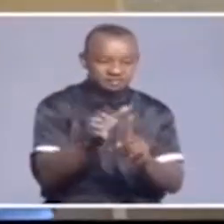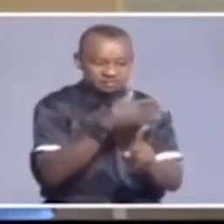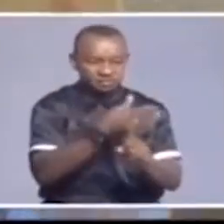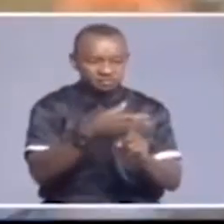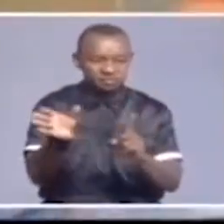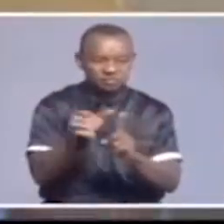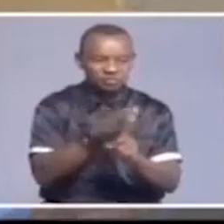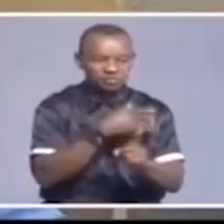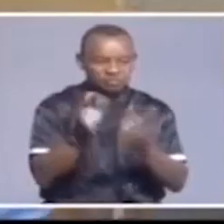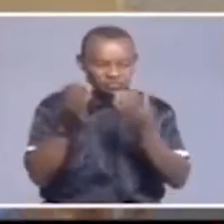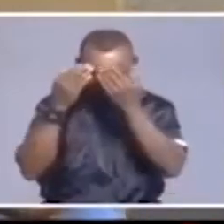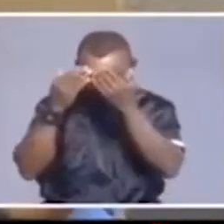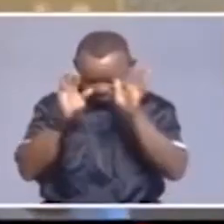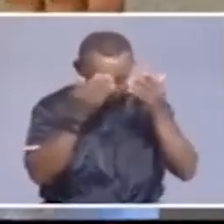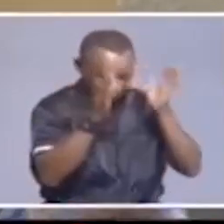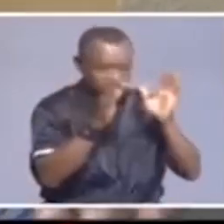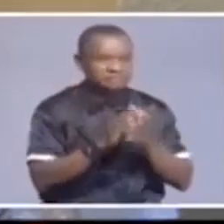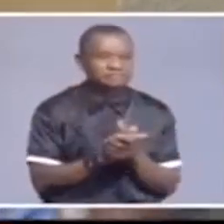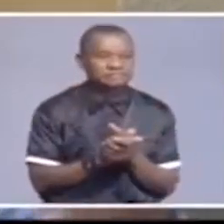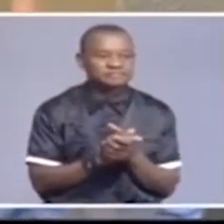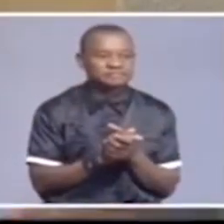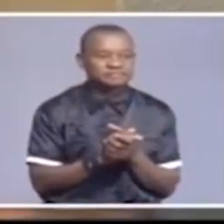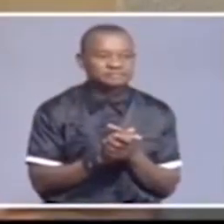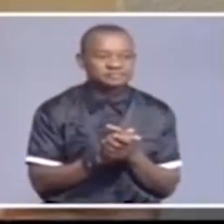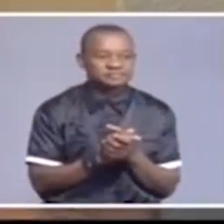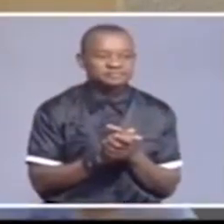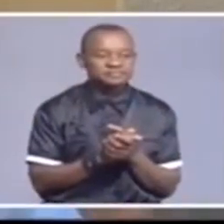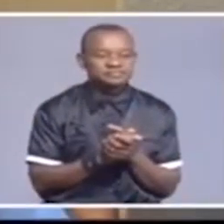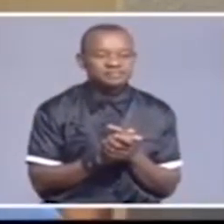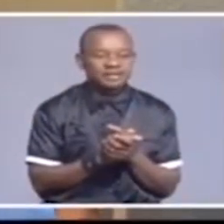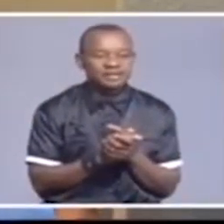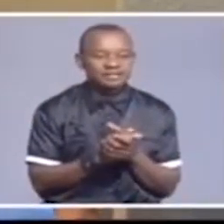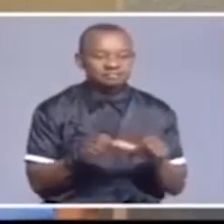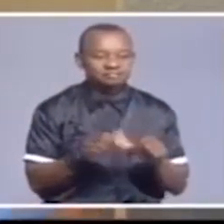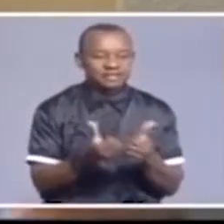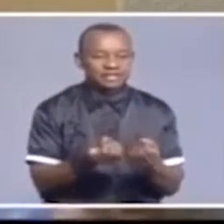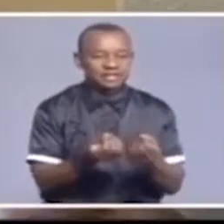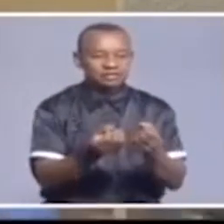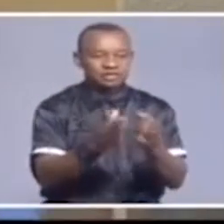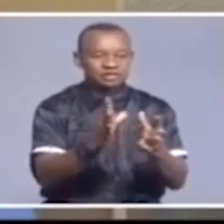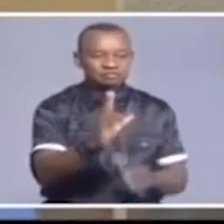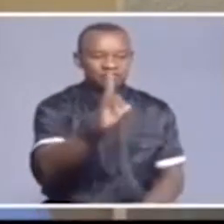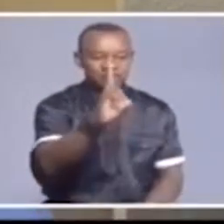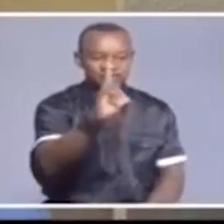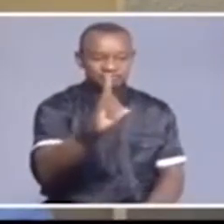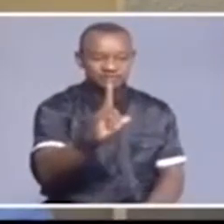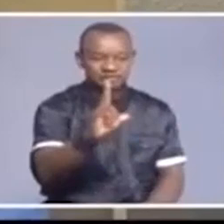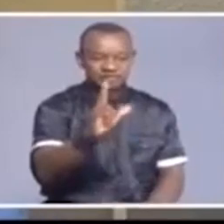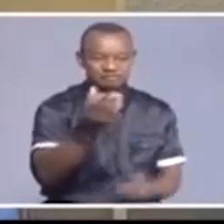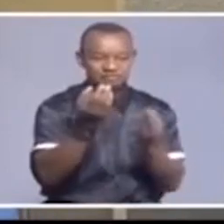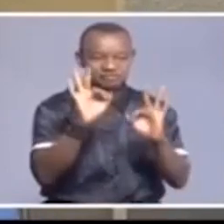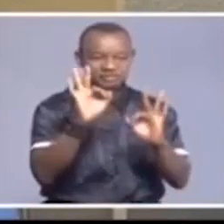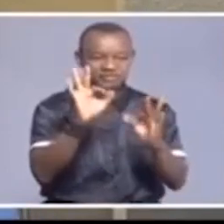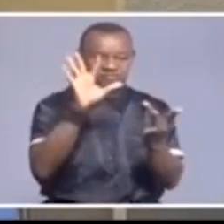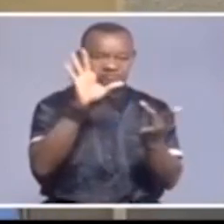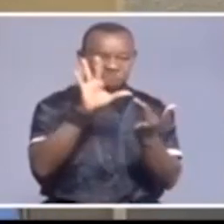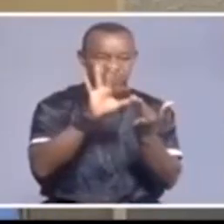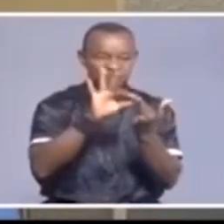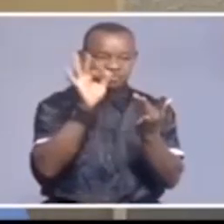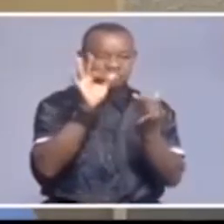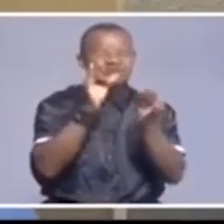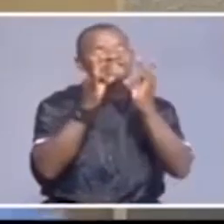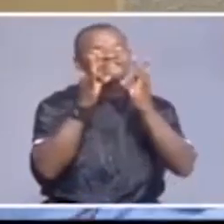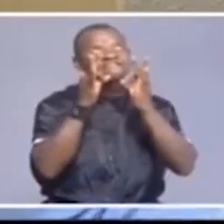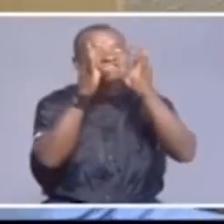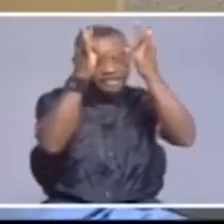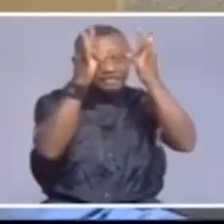to Christianity, God himself gave a person the freedom to choose, because we are not animals. Even animals are not doing those type of things.